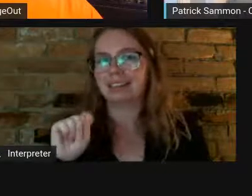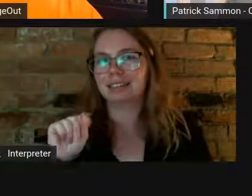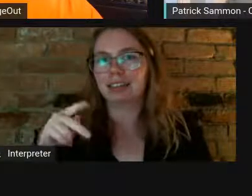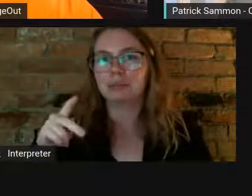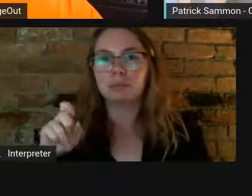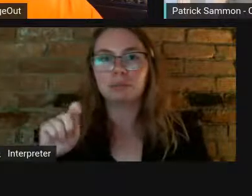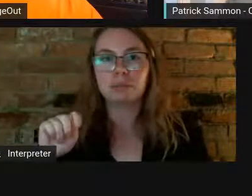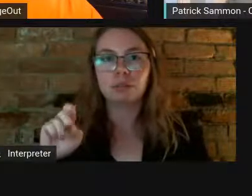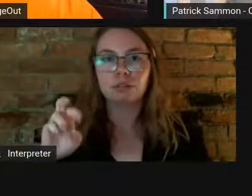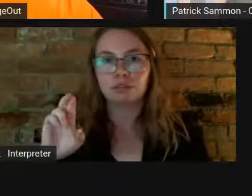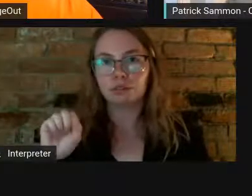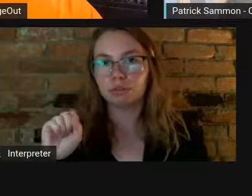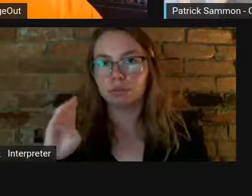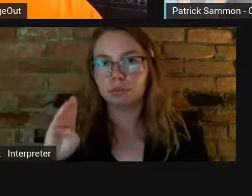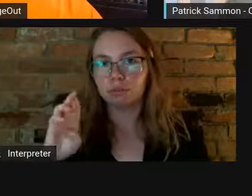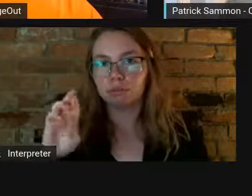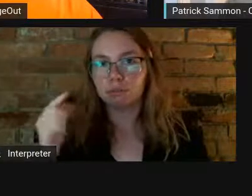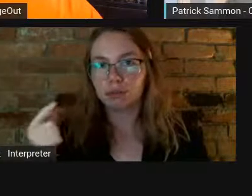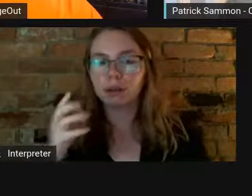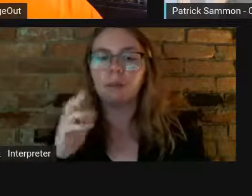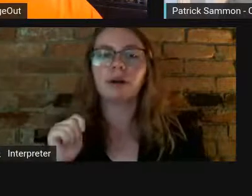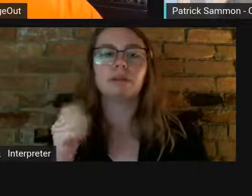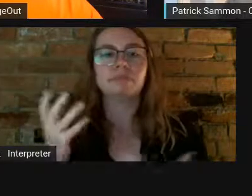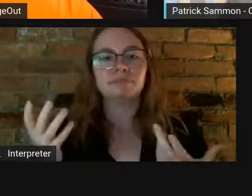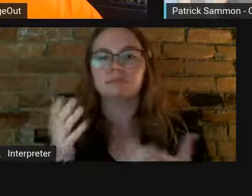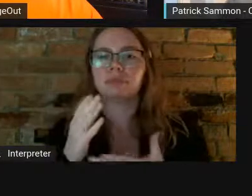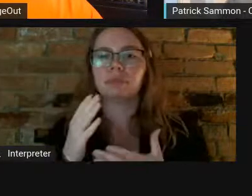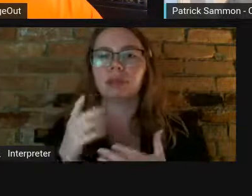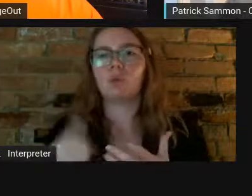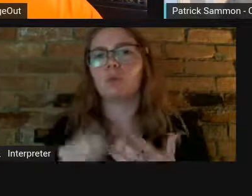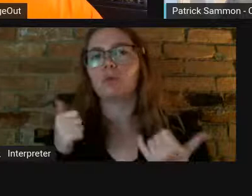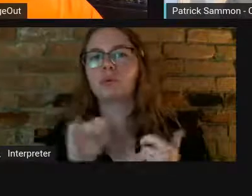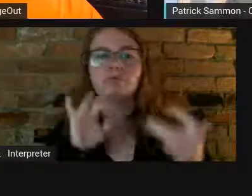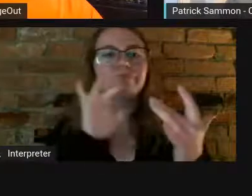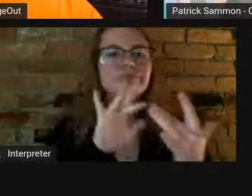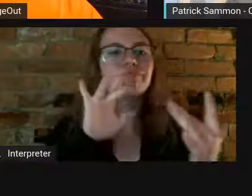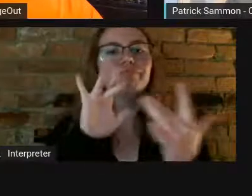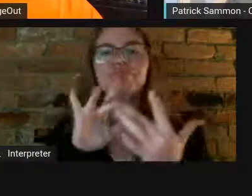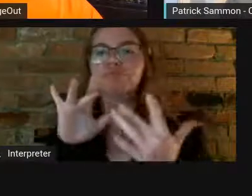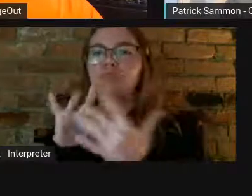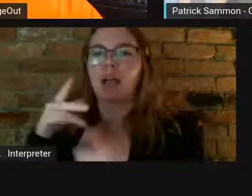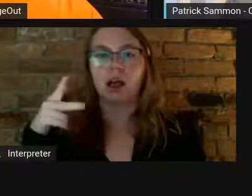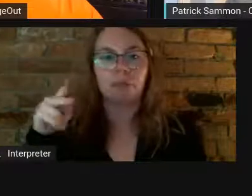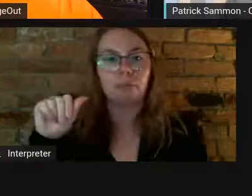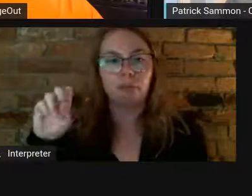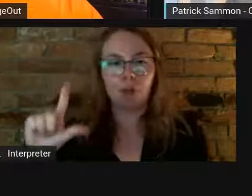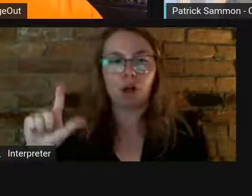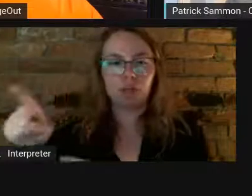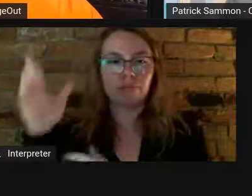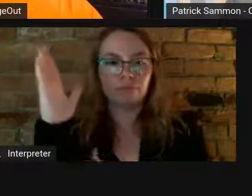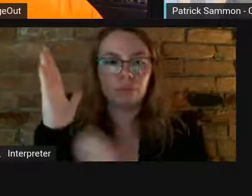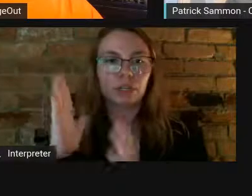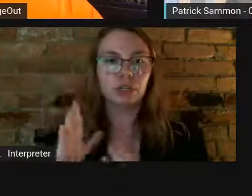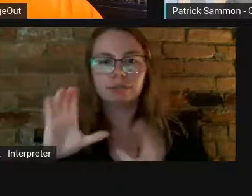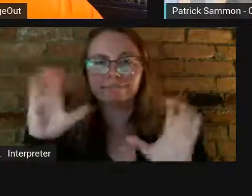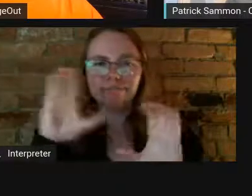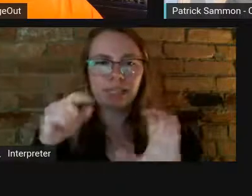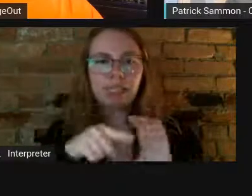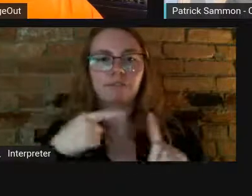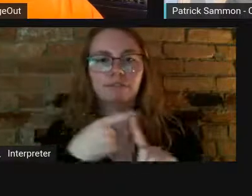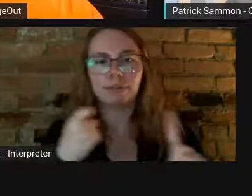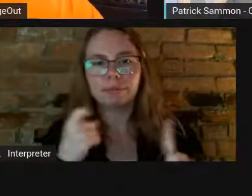was some people that were reaching out to us, and Paul did a bit of research and found out that they were from like this Orthodox vigilante